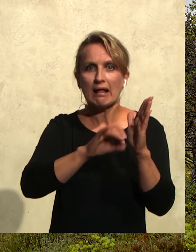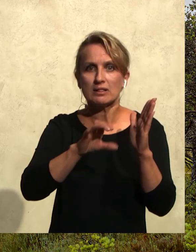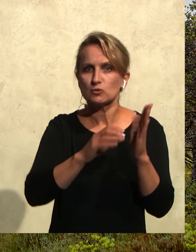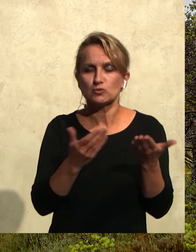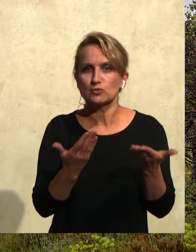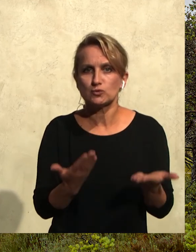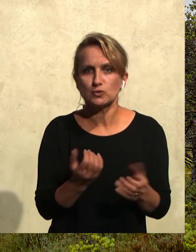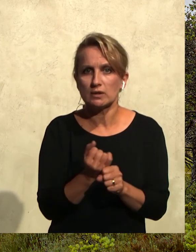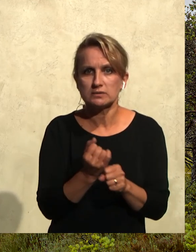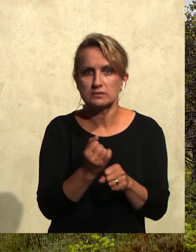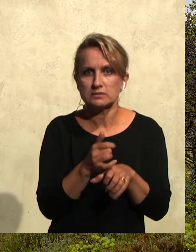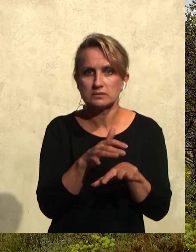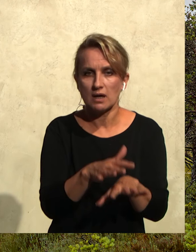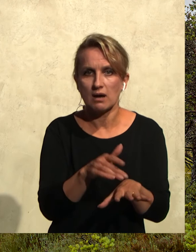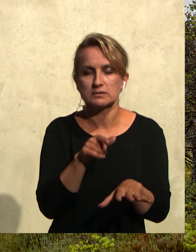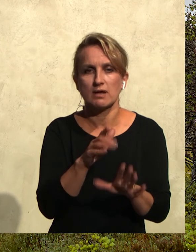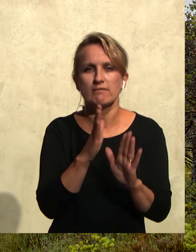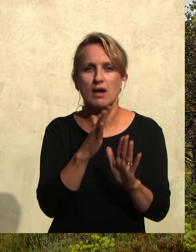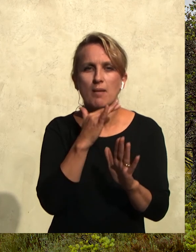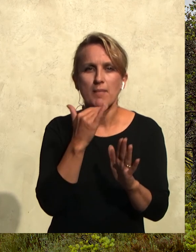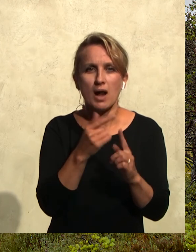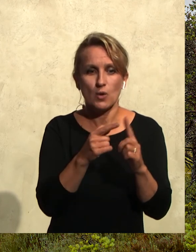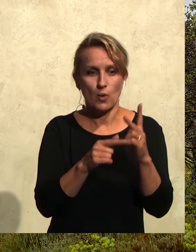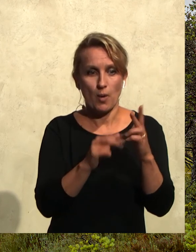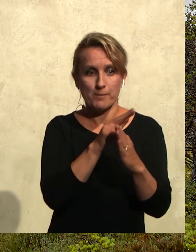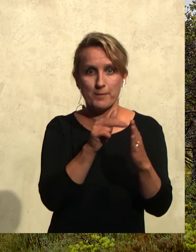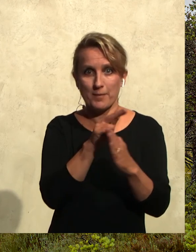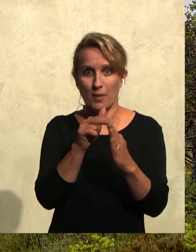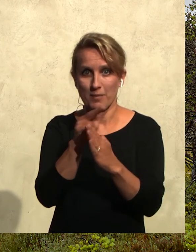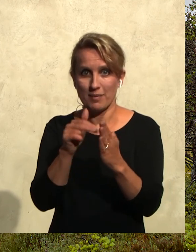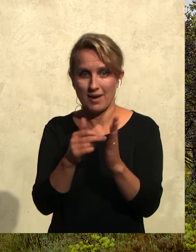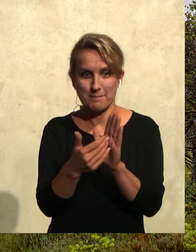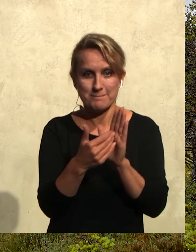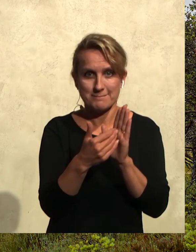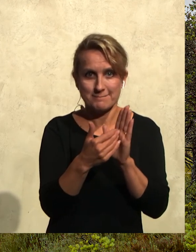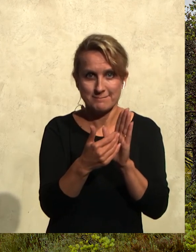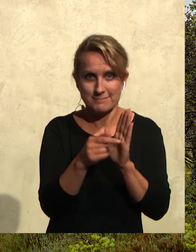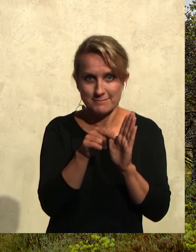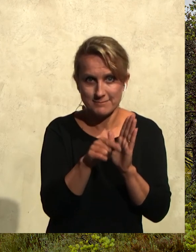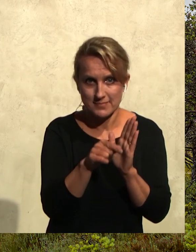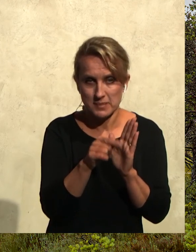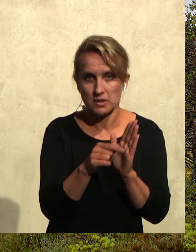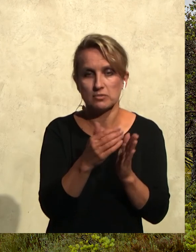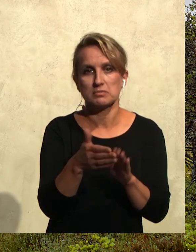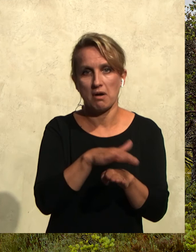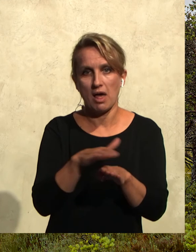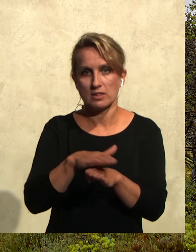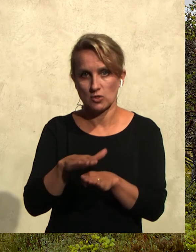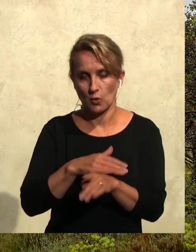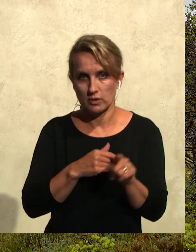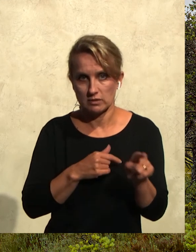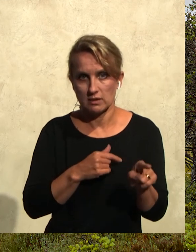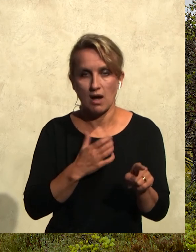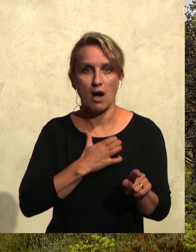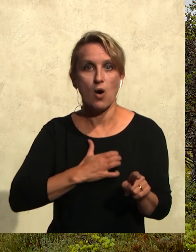to find in a suicide prevention strategy. But the piece which is perhaps the important part of this